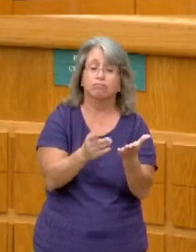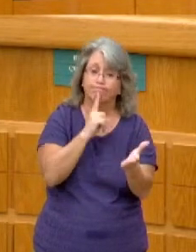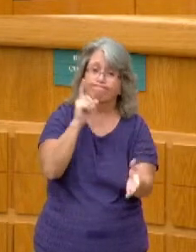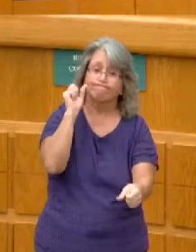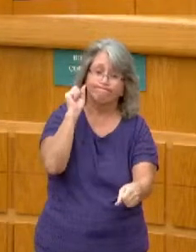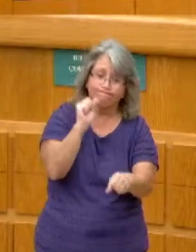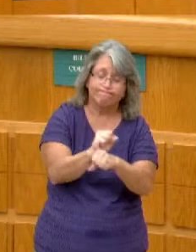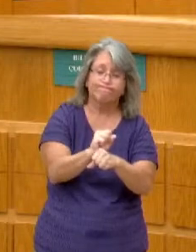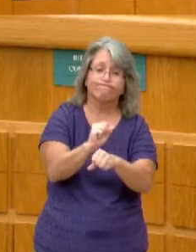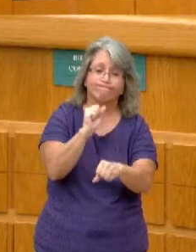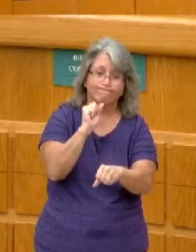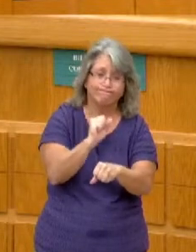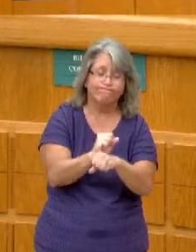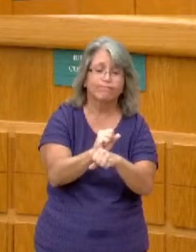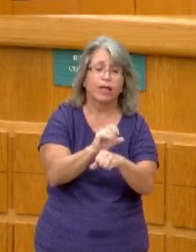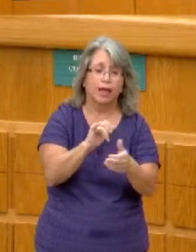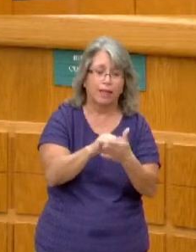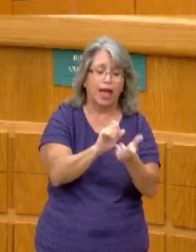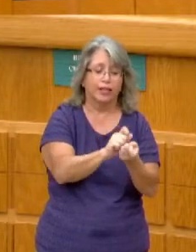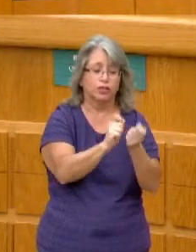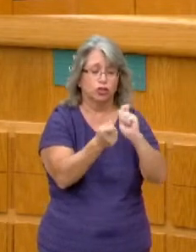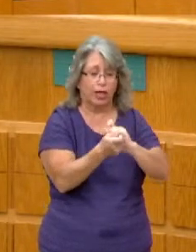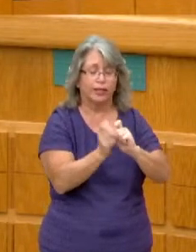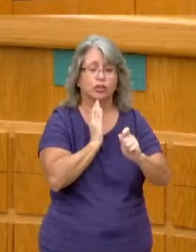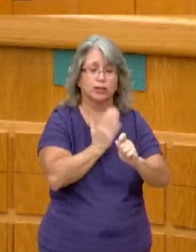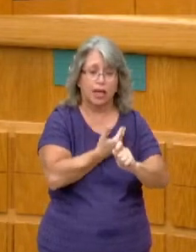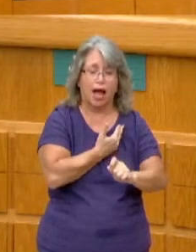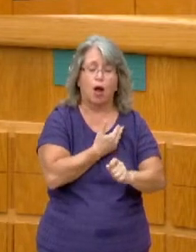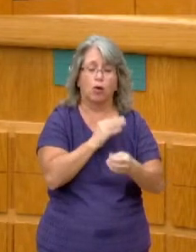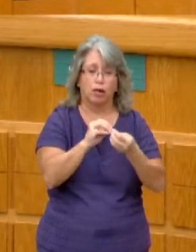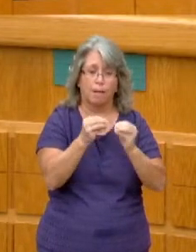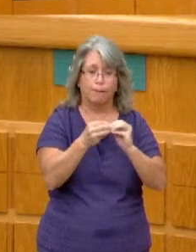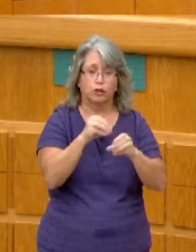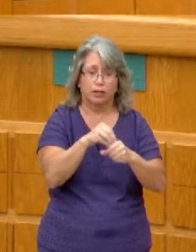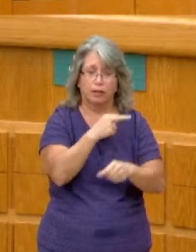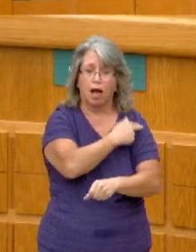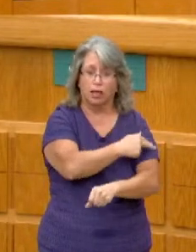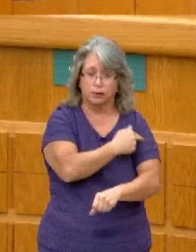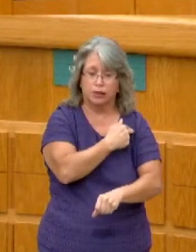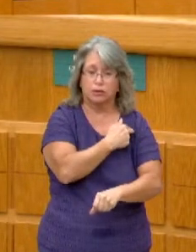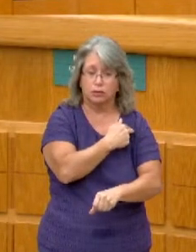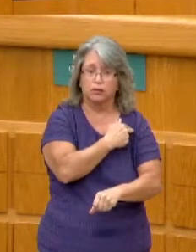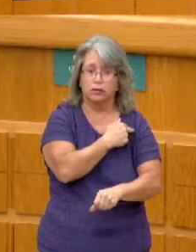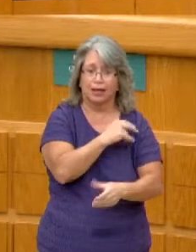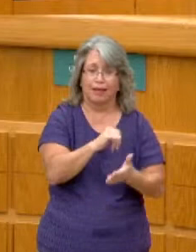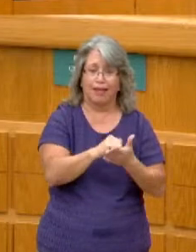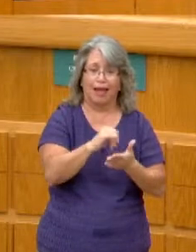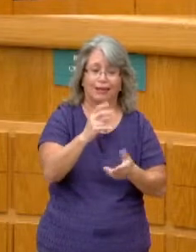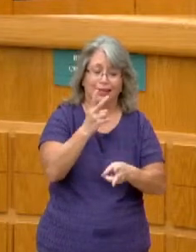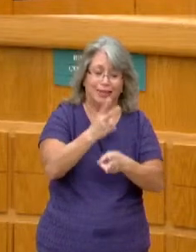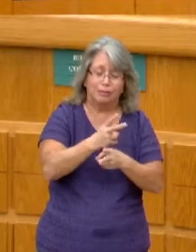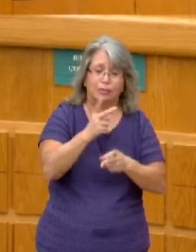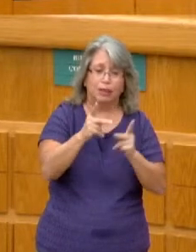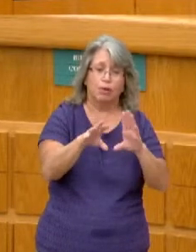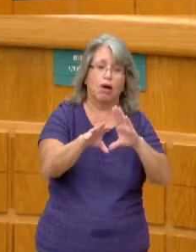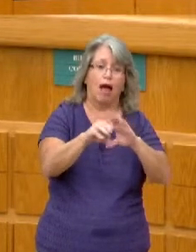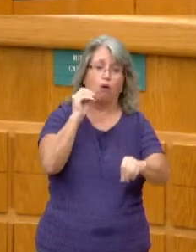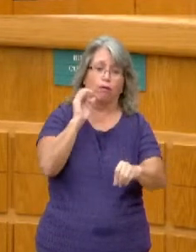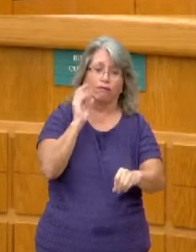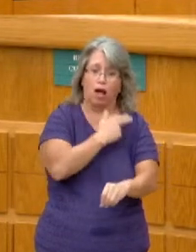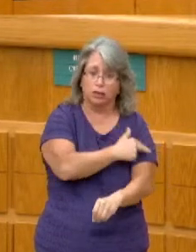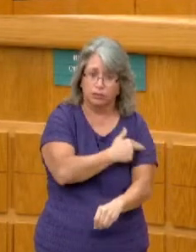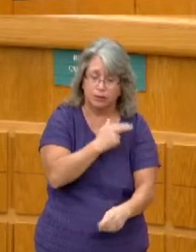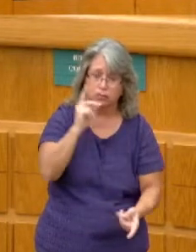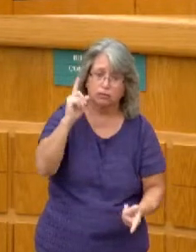absolutely affect our hospitalization rate, keeping those lower than we had a month ago. The